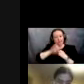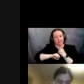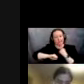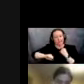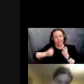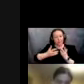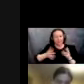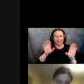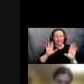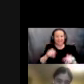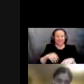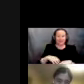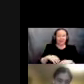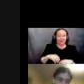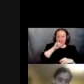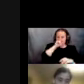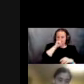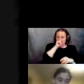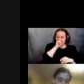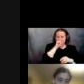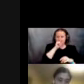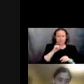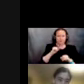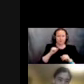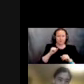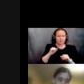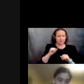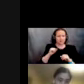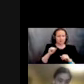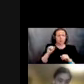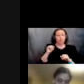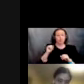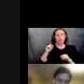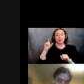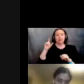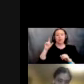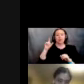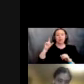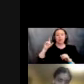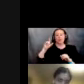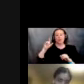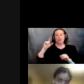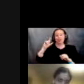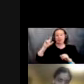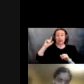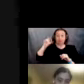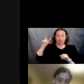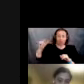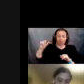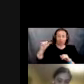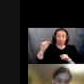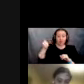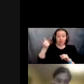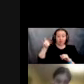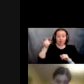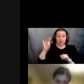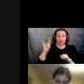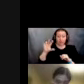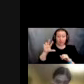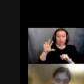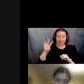So one of the later couples to marry was in 1836 in